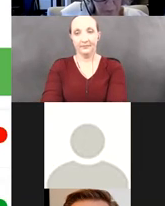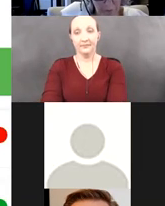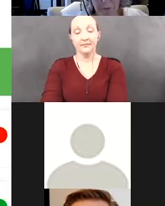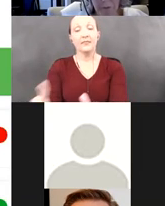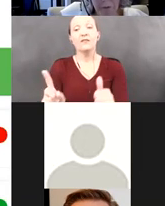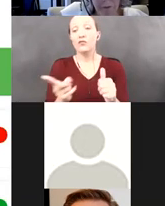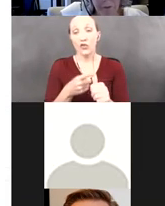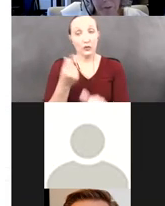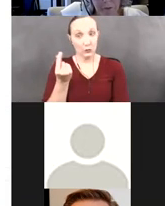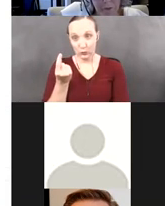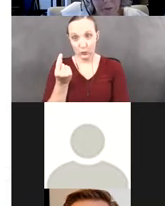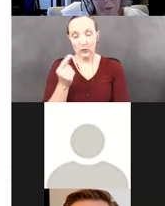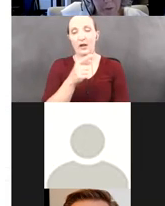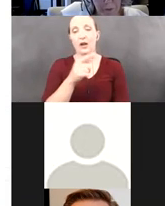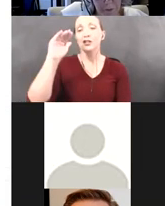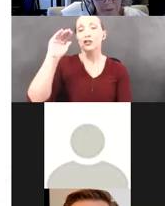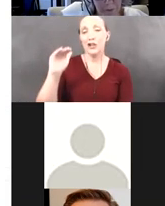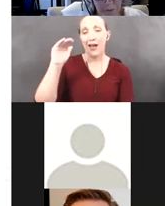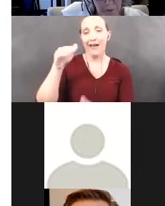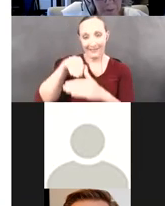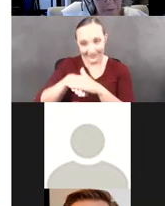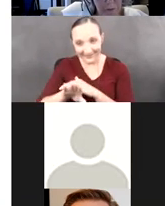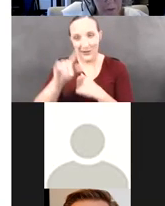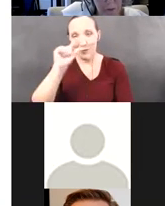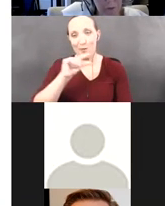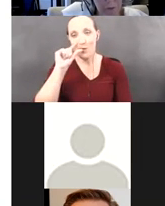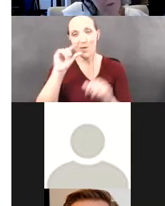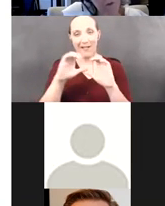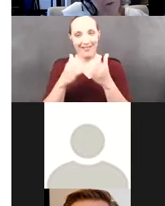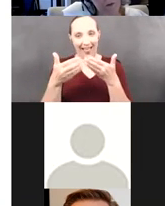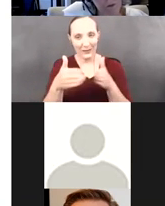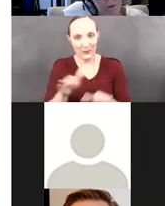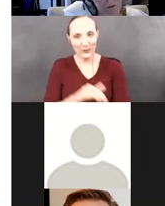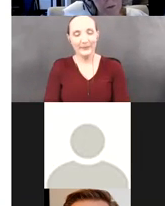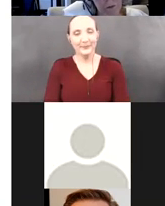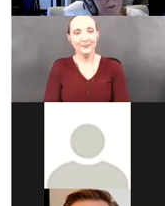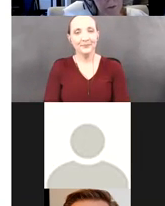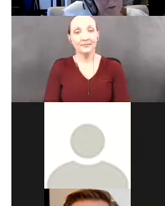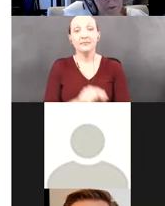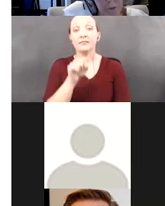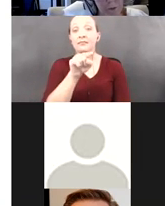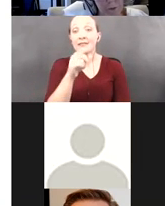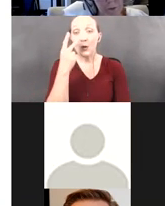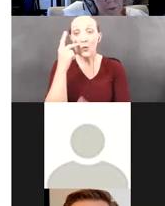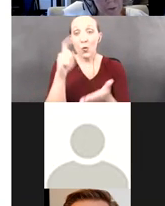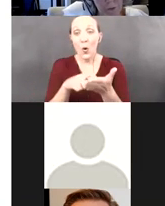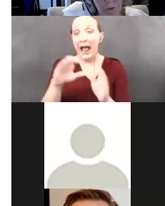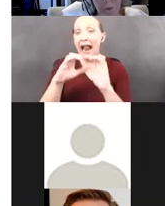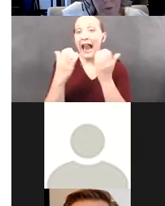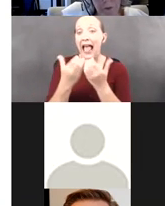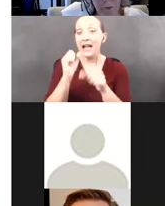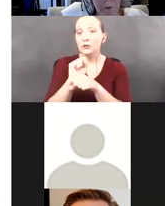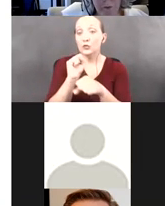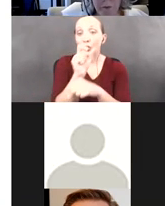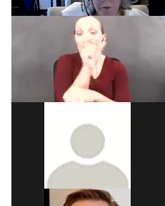First, your child will Primero, need to go to su Google hijo Classroom. tendrá que ir a Google Then your Classroom. child should navigate to the Después tiene Classwork que tab. navegar